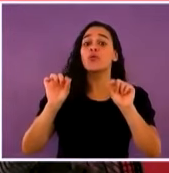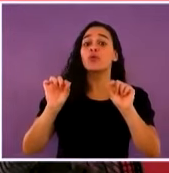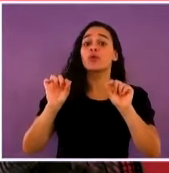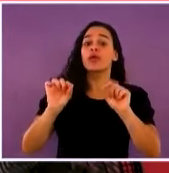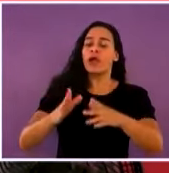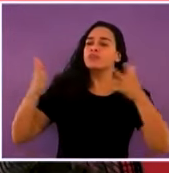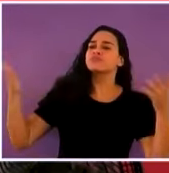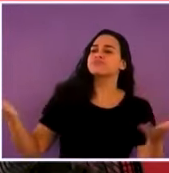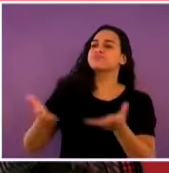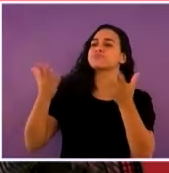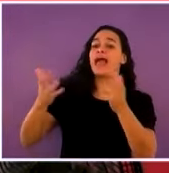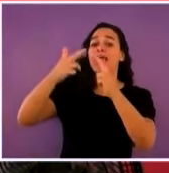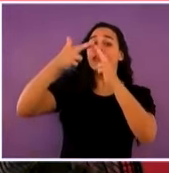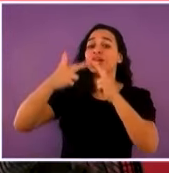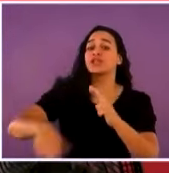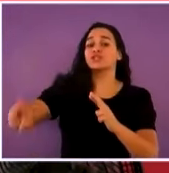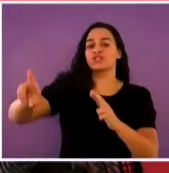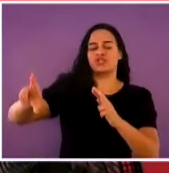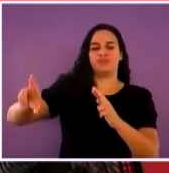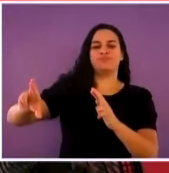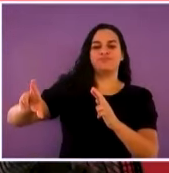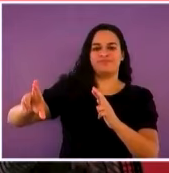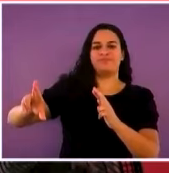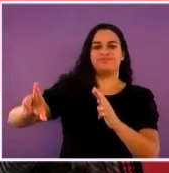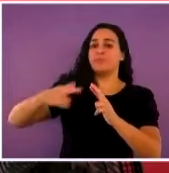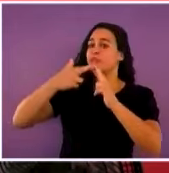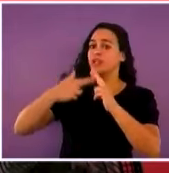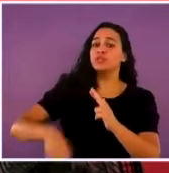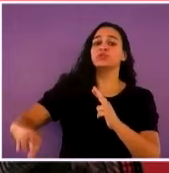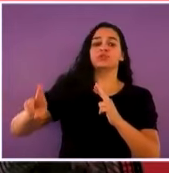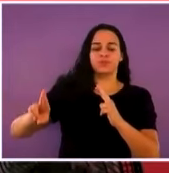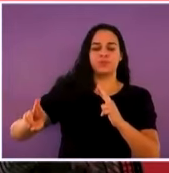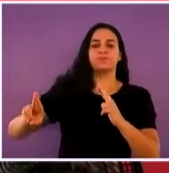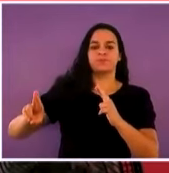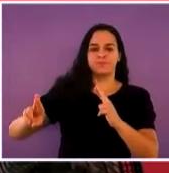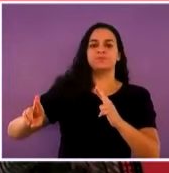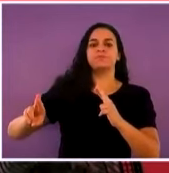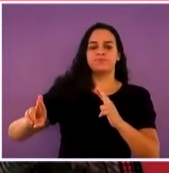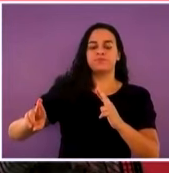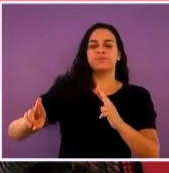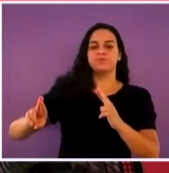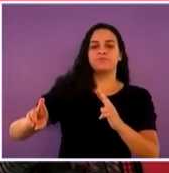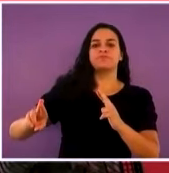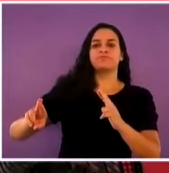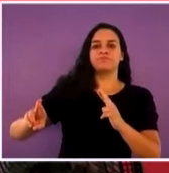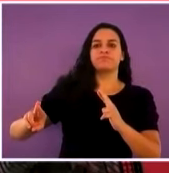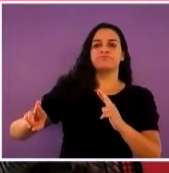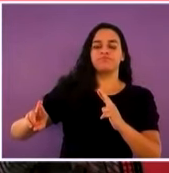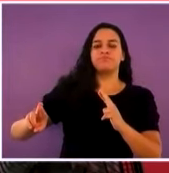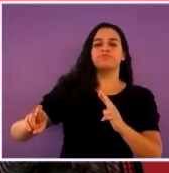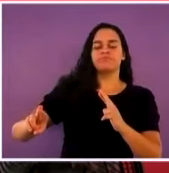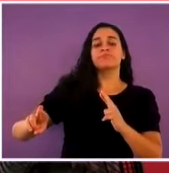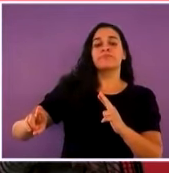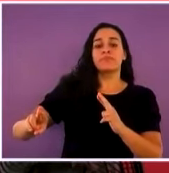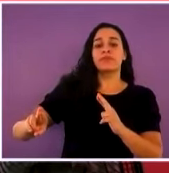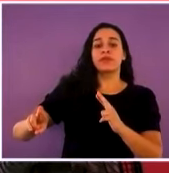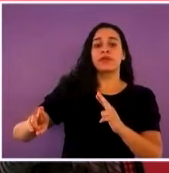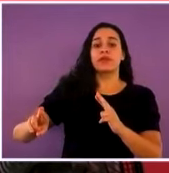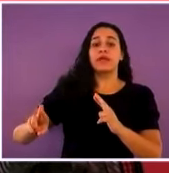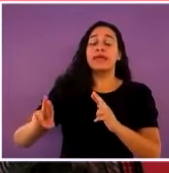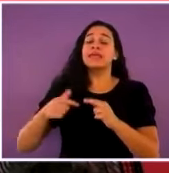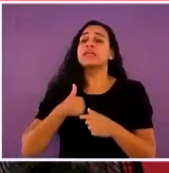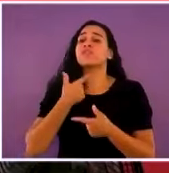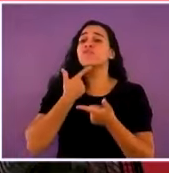And wanting everybody to be included in this all-embracing view of unity. E o desejo